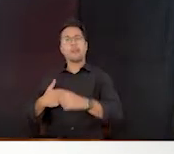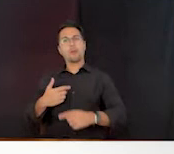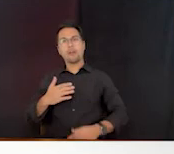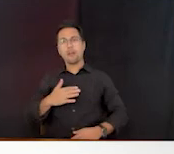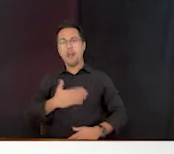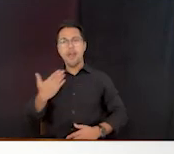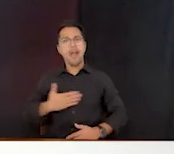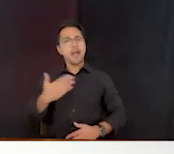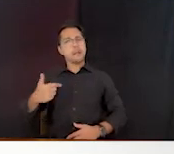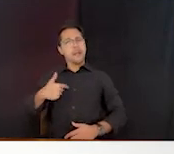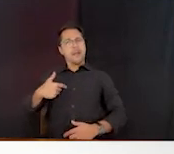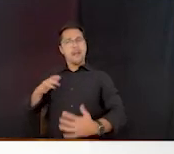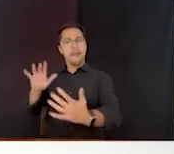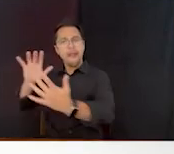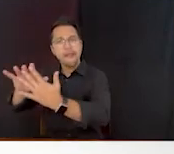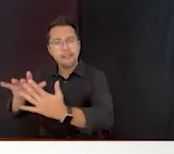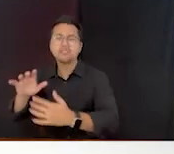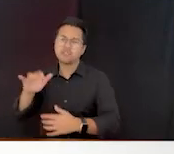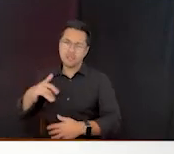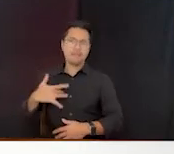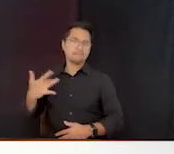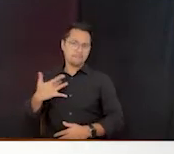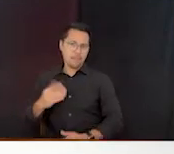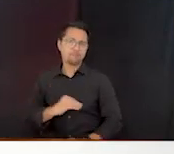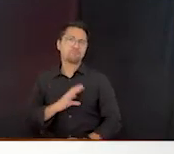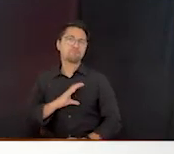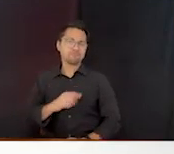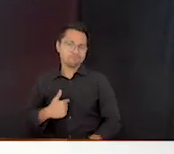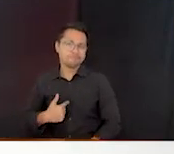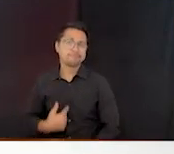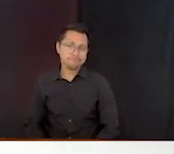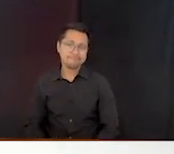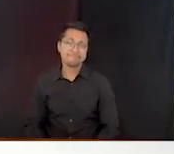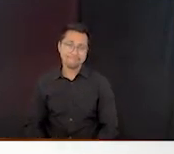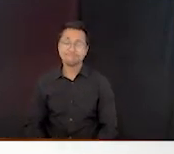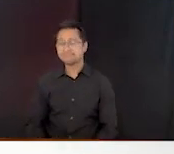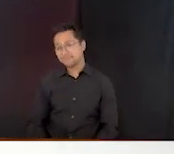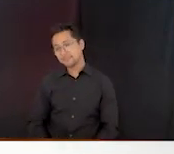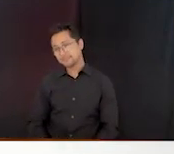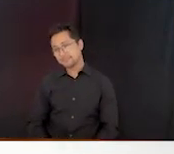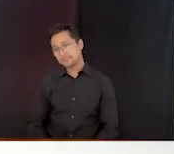out. And so that made me feel better too.